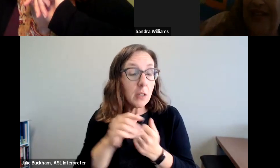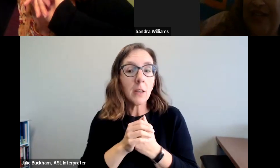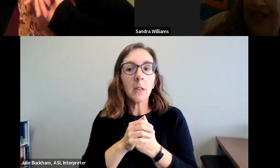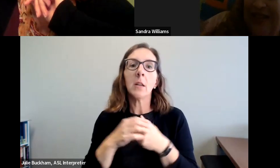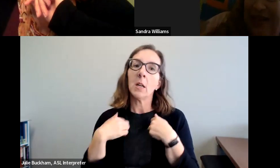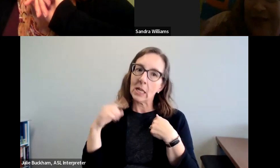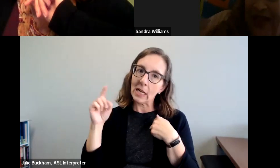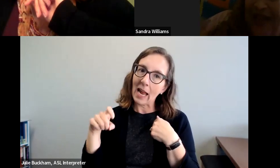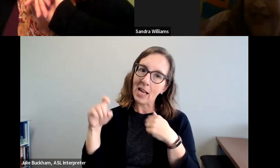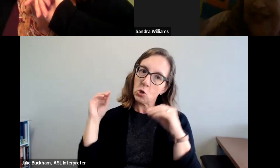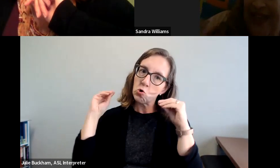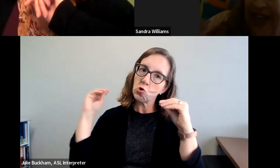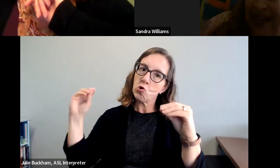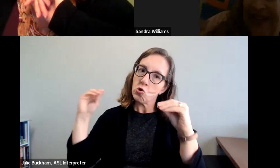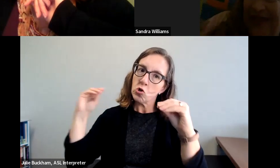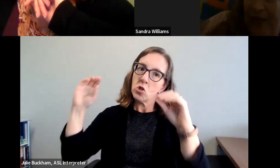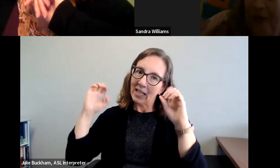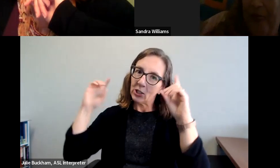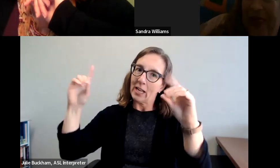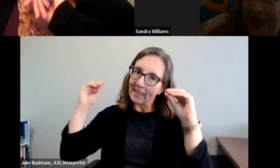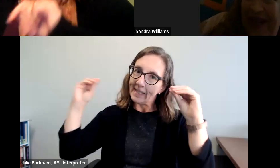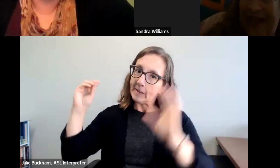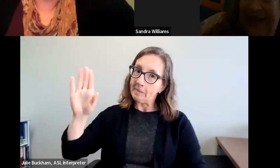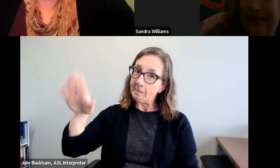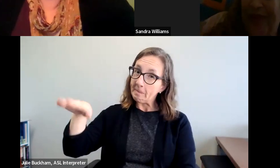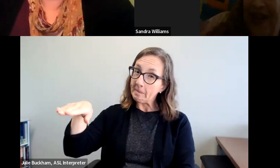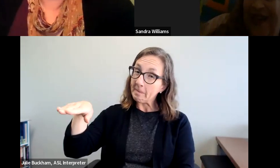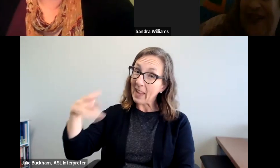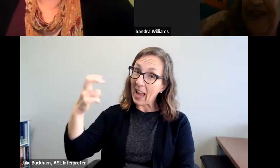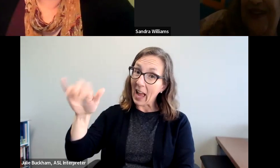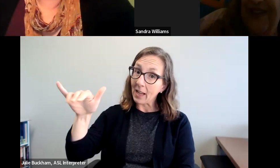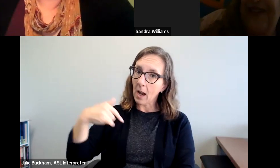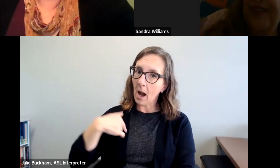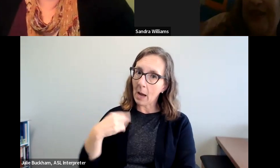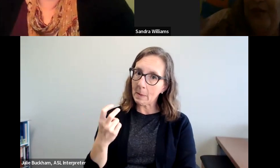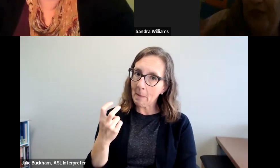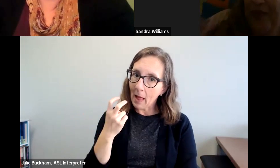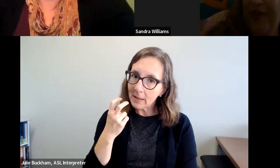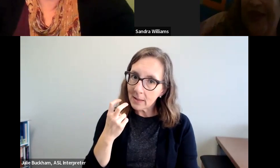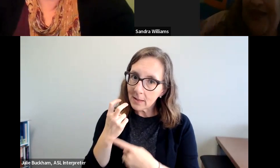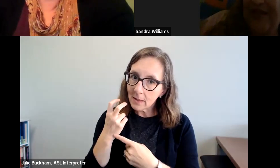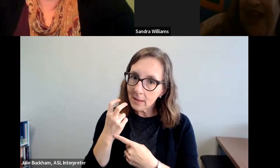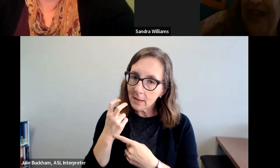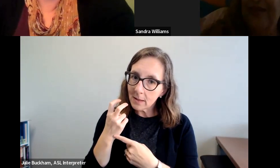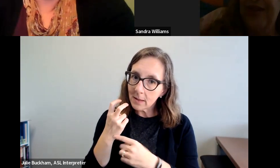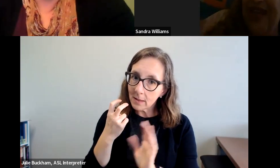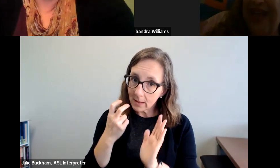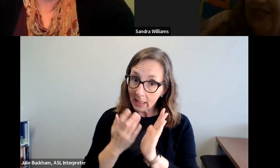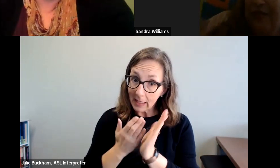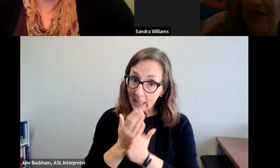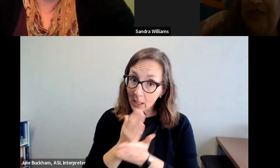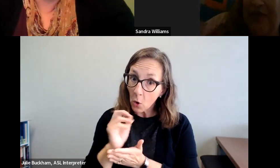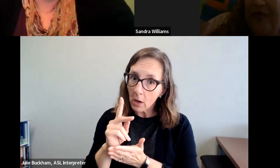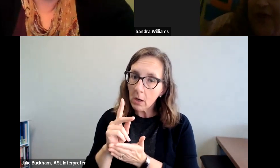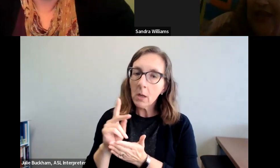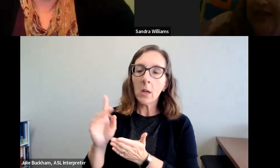to educate them and say, hey, guys, I'm blind. It's okay. You can ask.